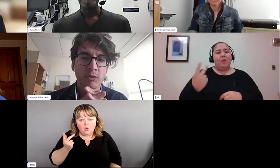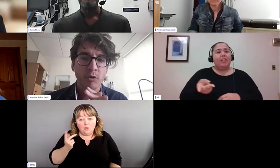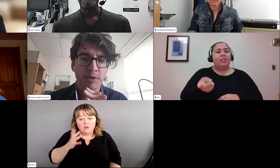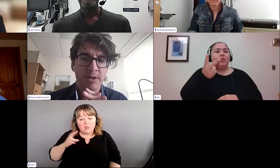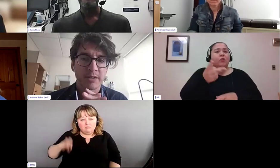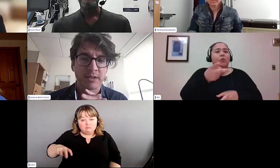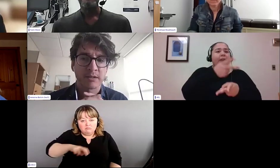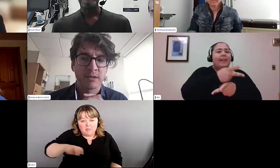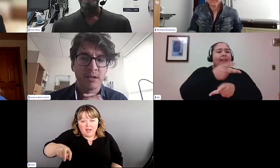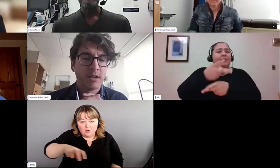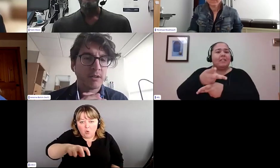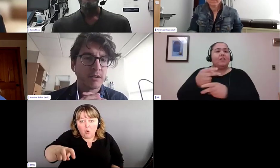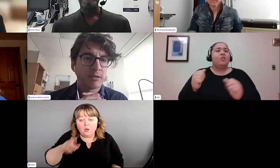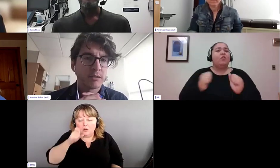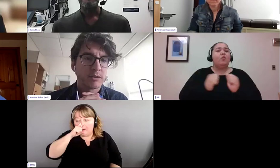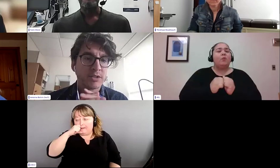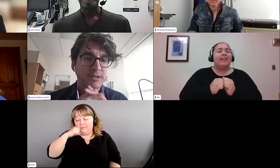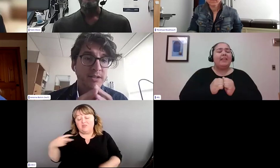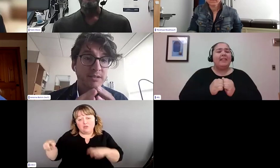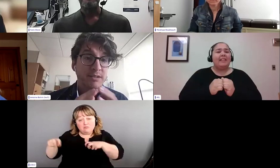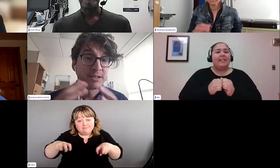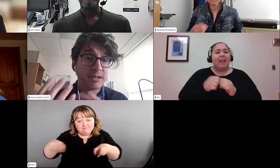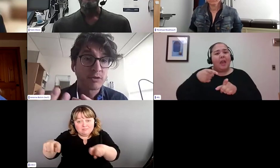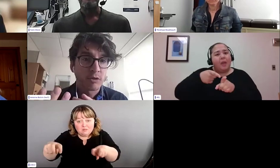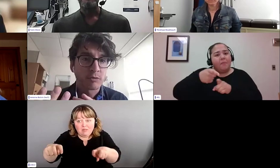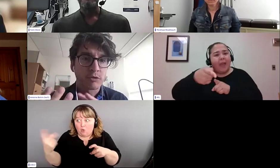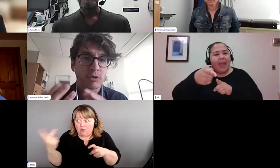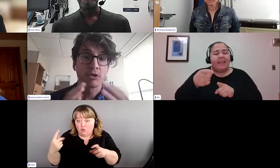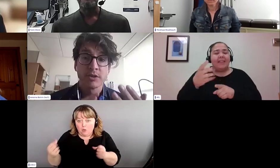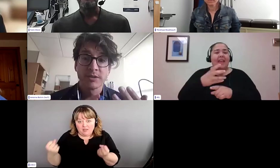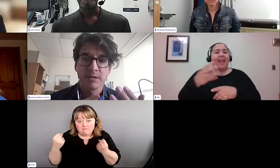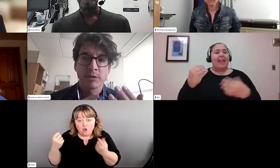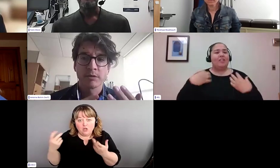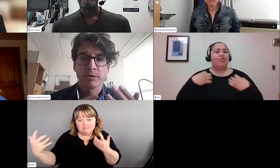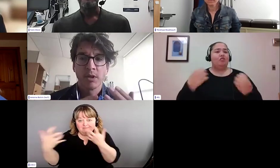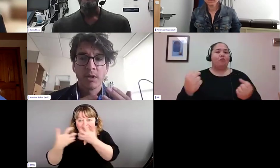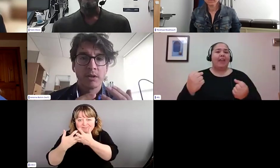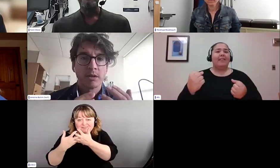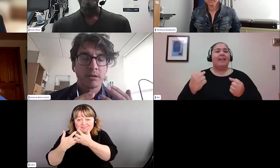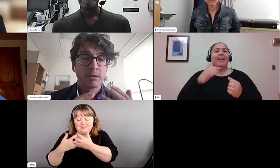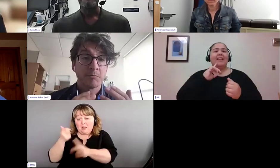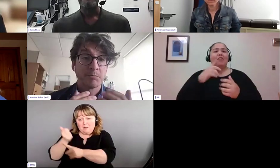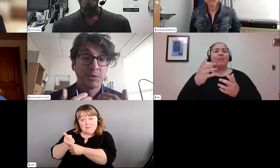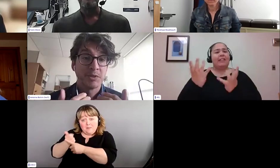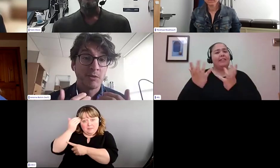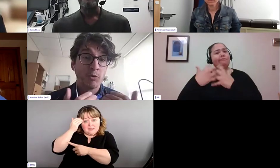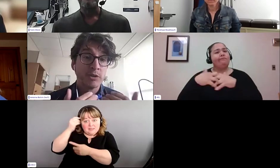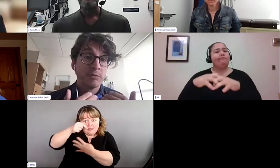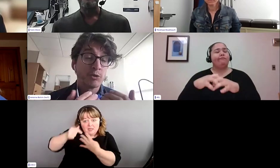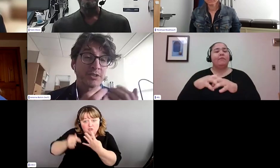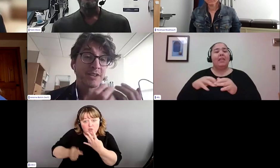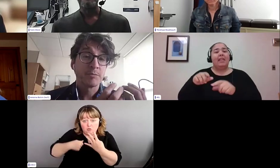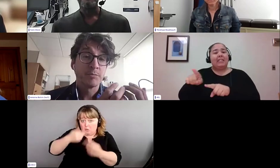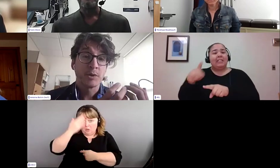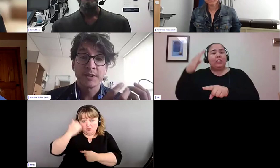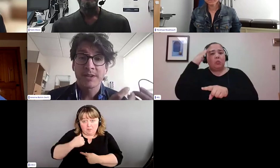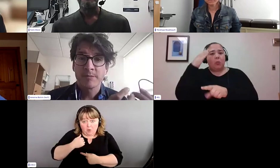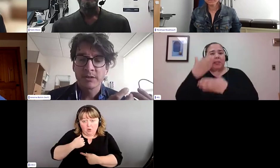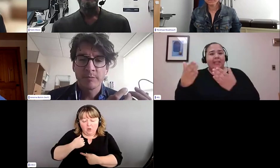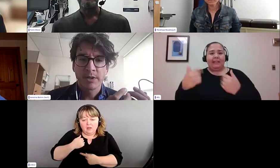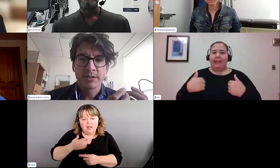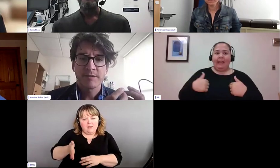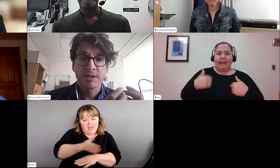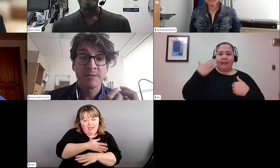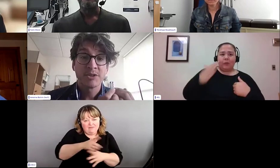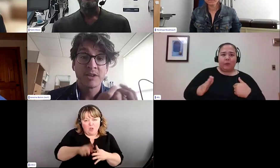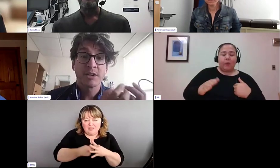with a pathway and strengths that are complementary. Ghislaine knows things that I don't know,